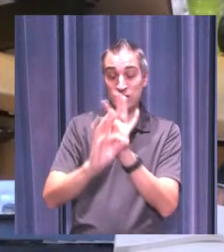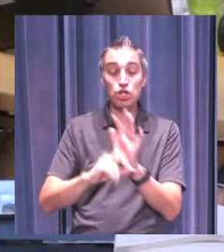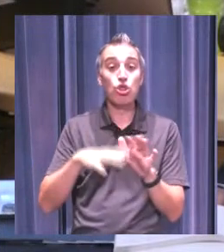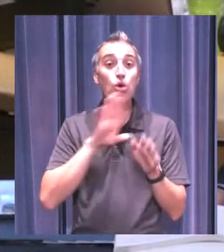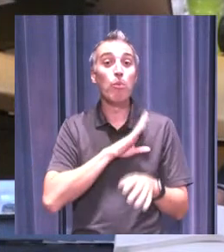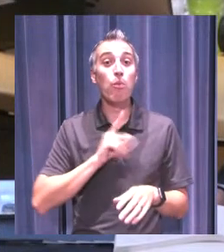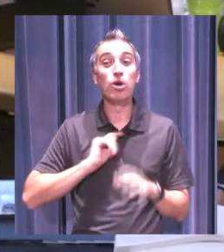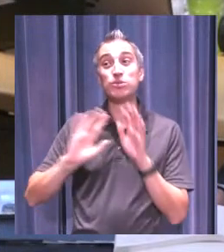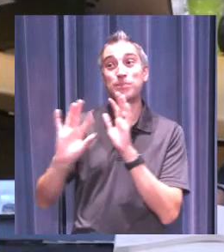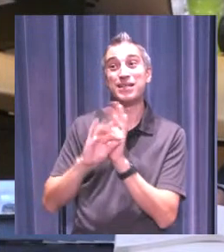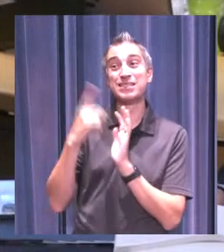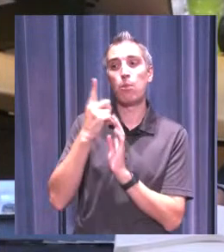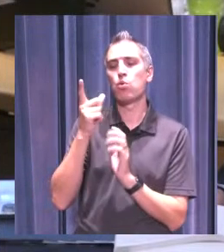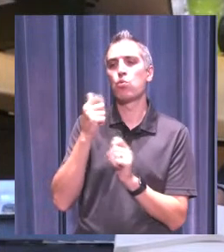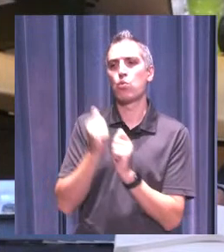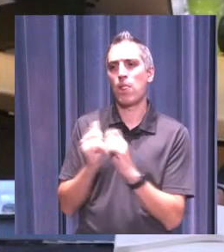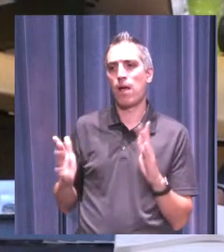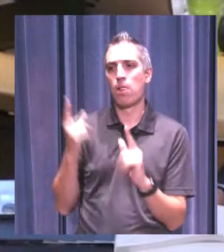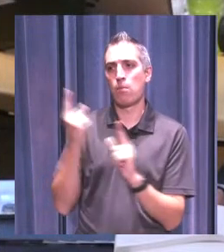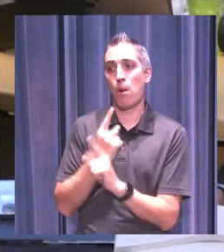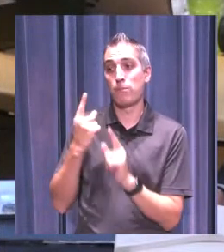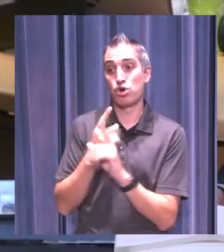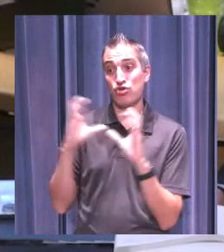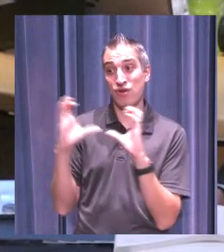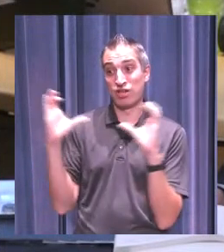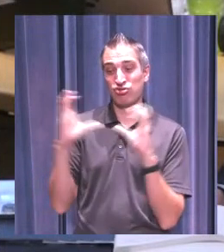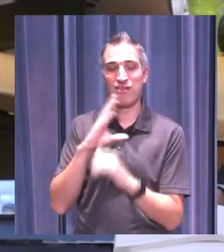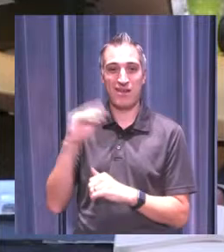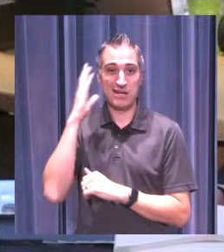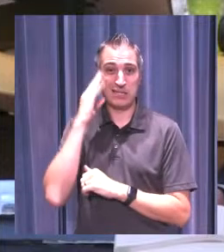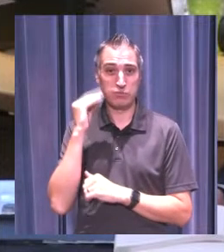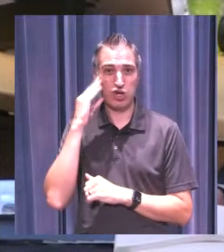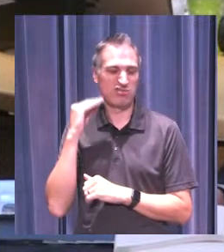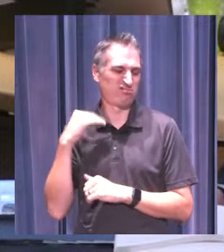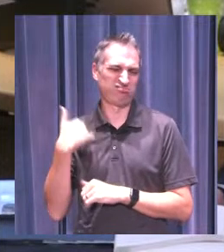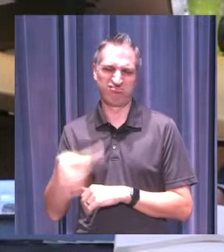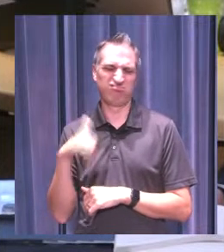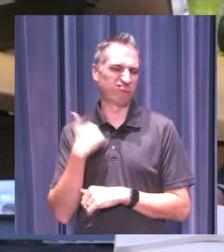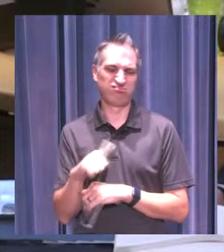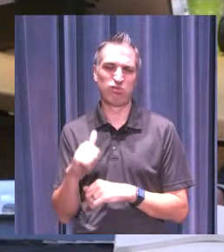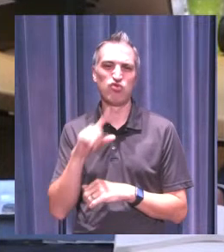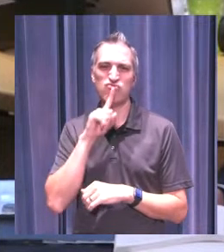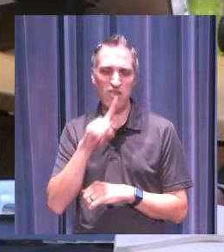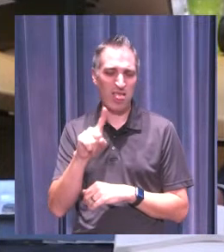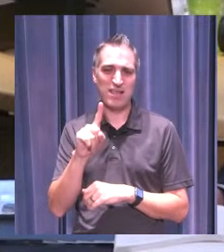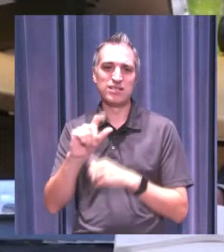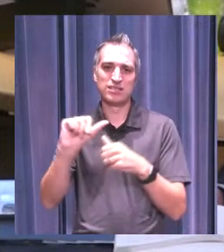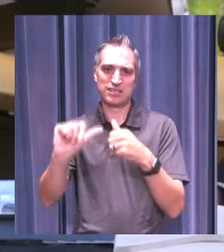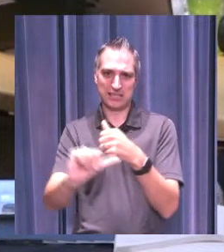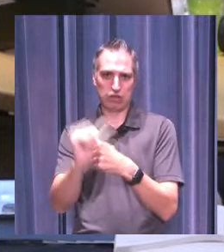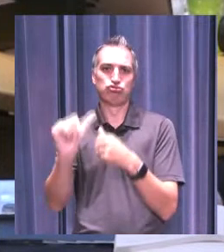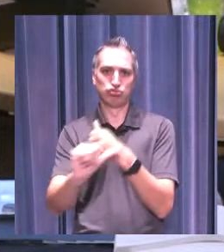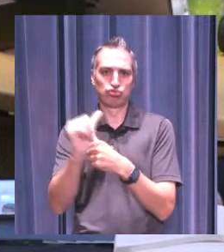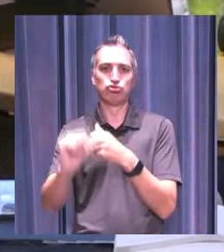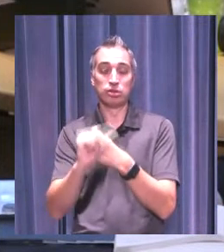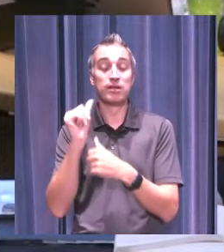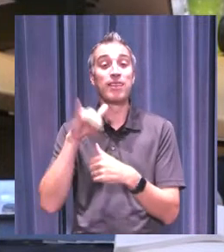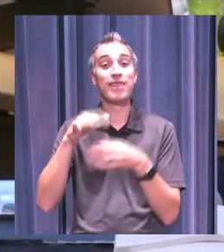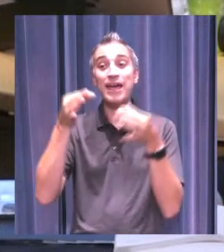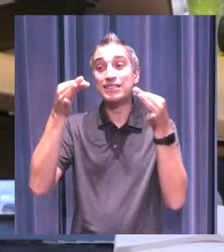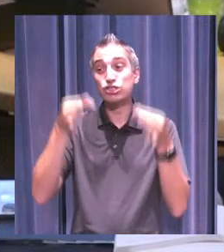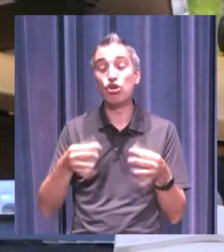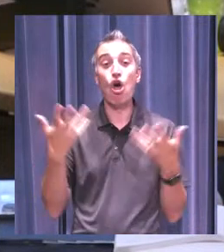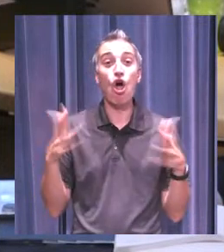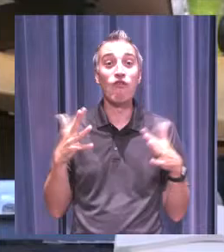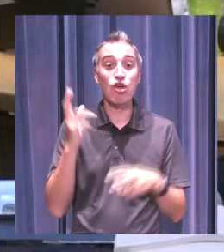someone without the proper credentials and experience is completely reckless. This decision has made an already